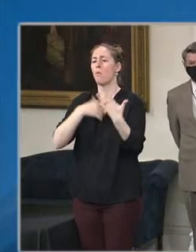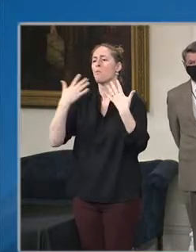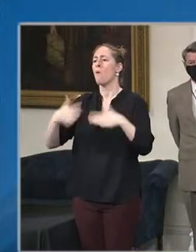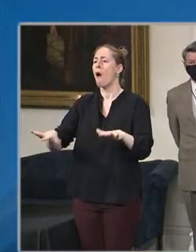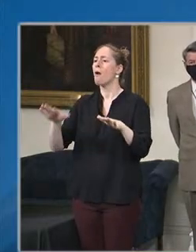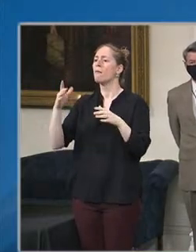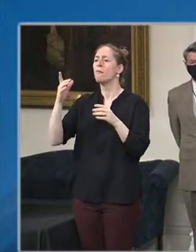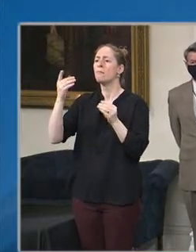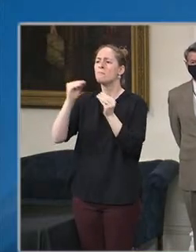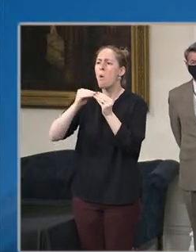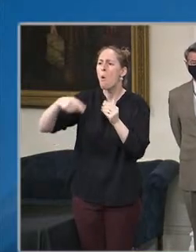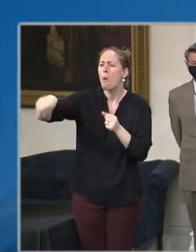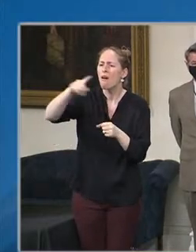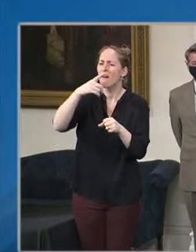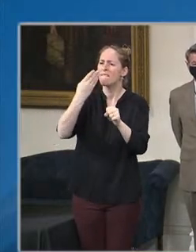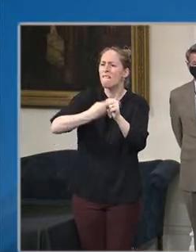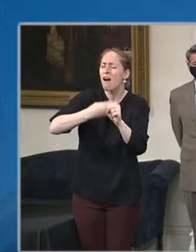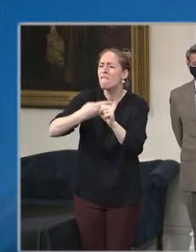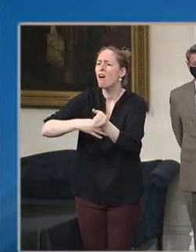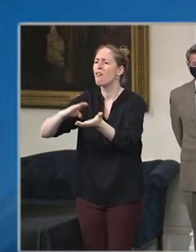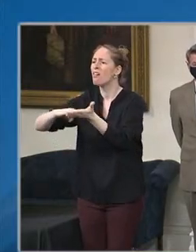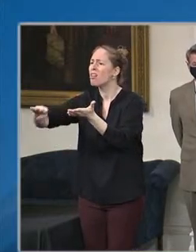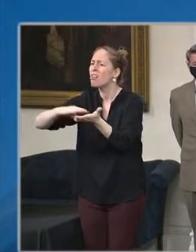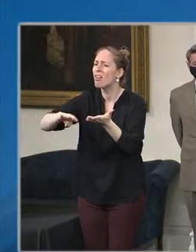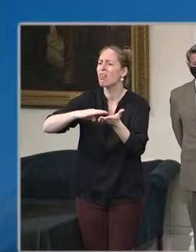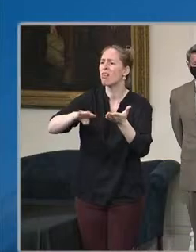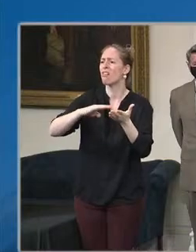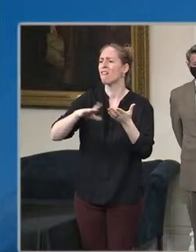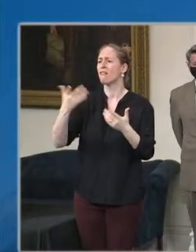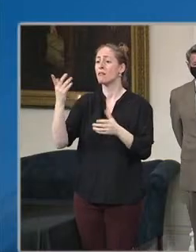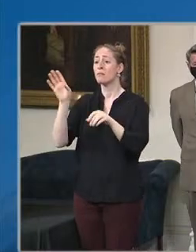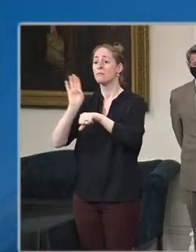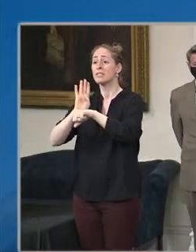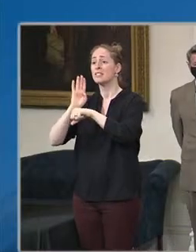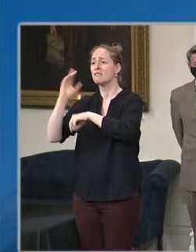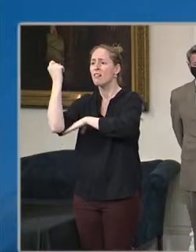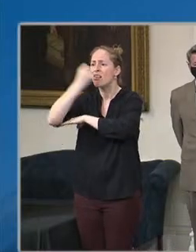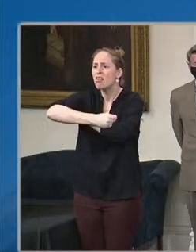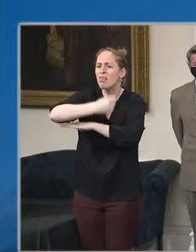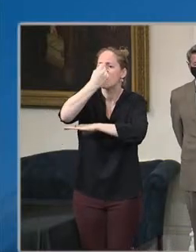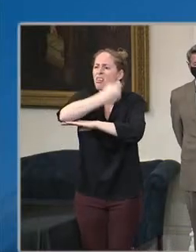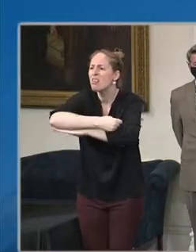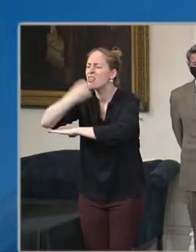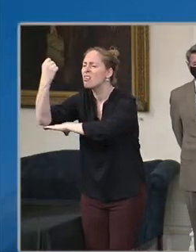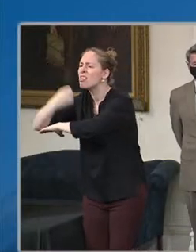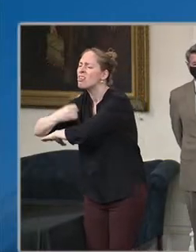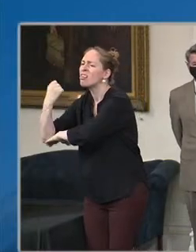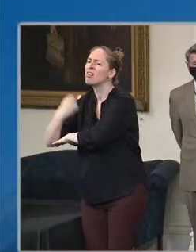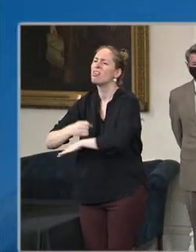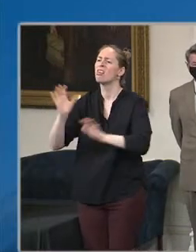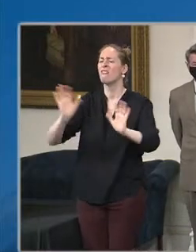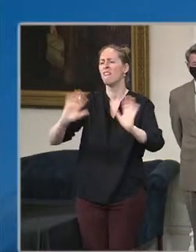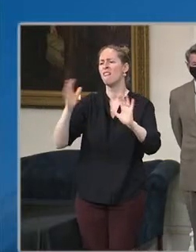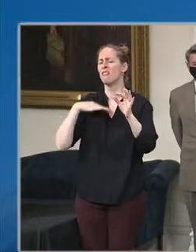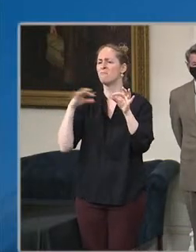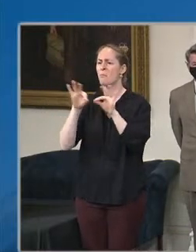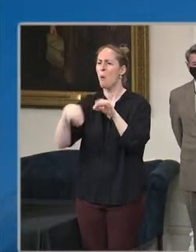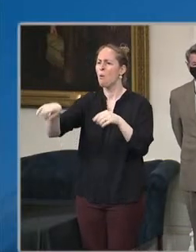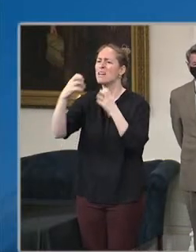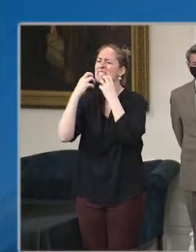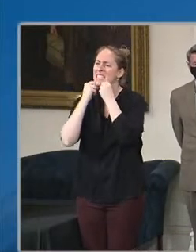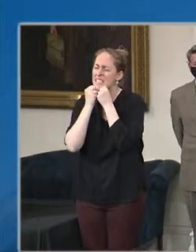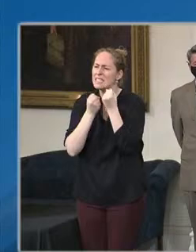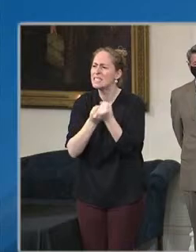to keep some businesses from going out of business. During this crisis, our small businesses have had to make very